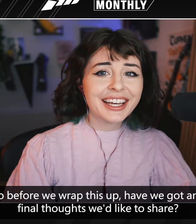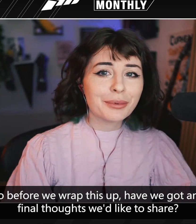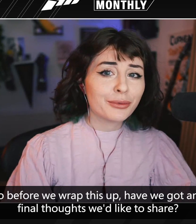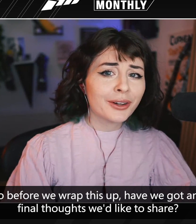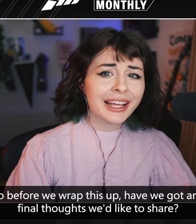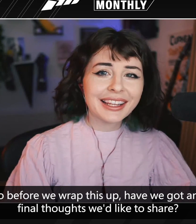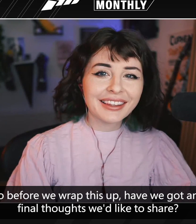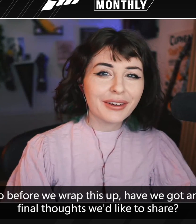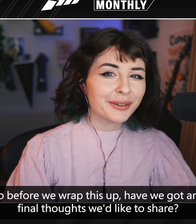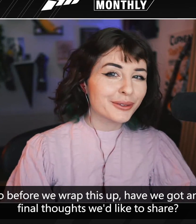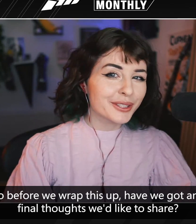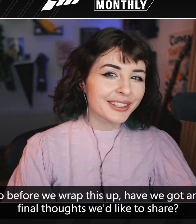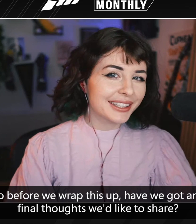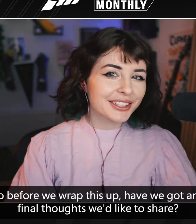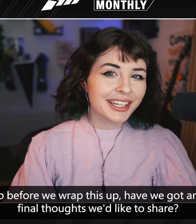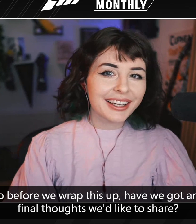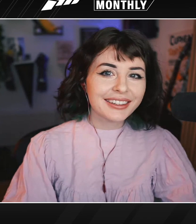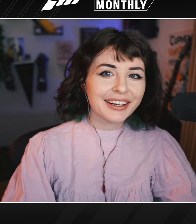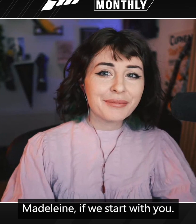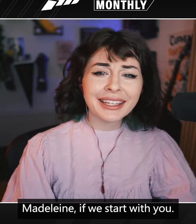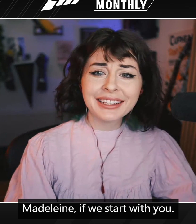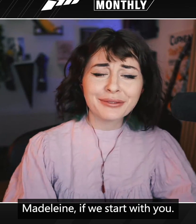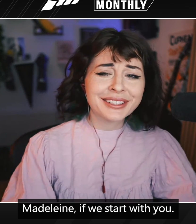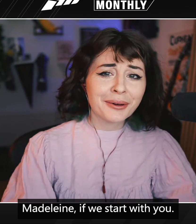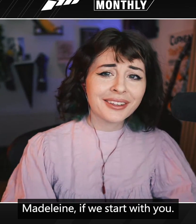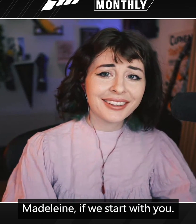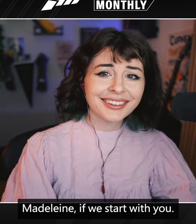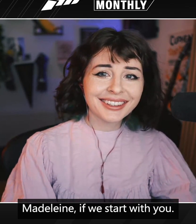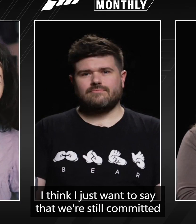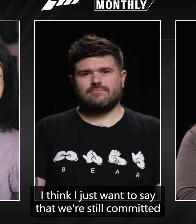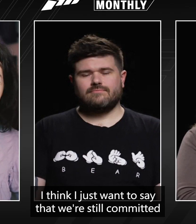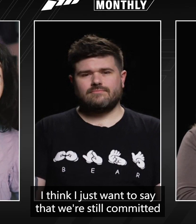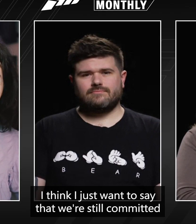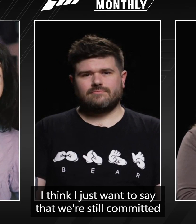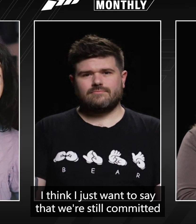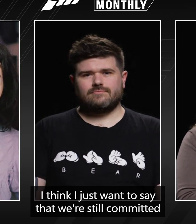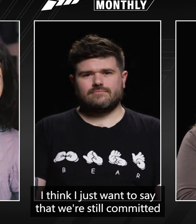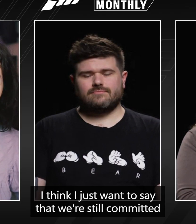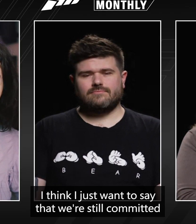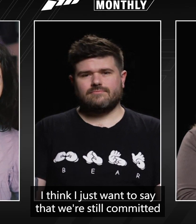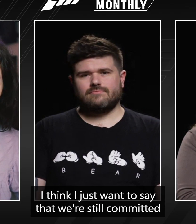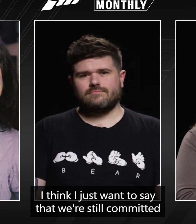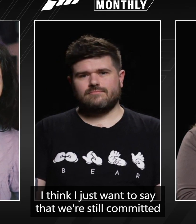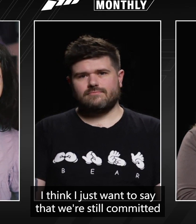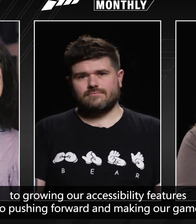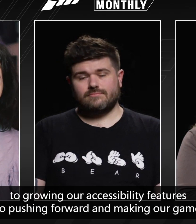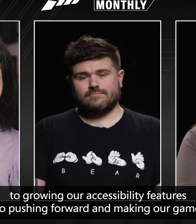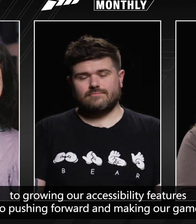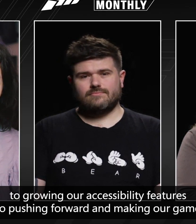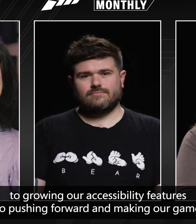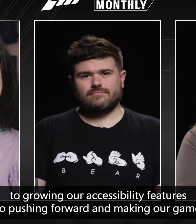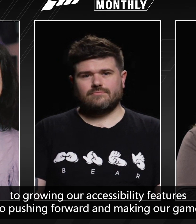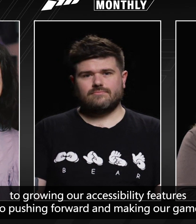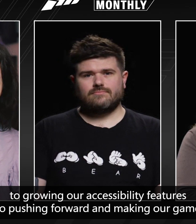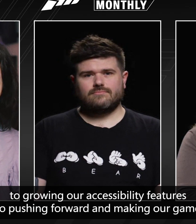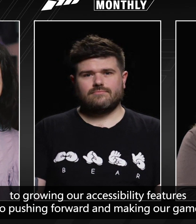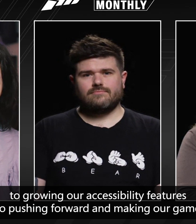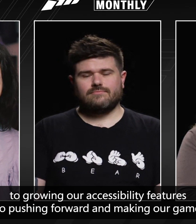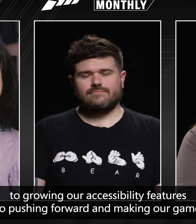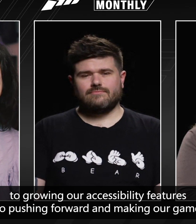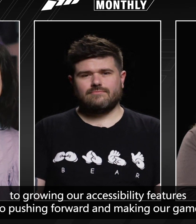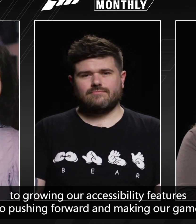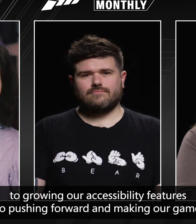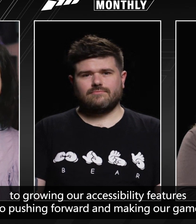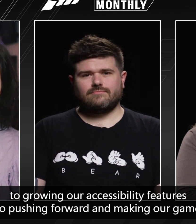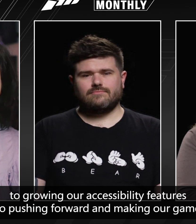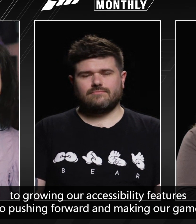wrap this up, have we got any final thoughts we'd like to share? Madeleine, if we start with you. I think I just want to say that we're still committed to growing our accessibility features,